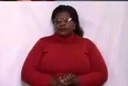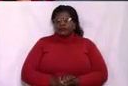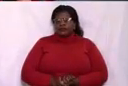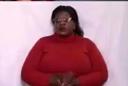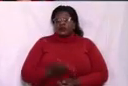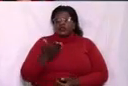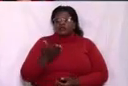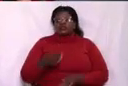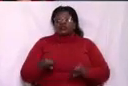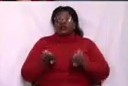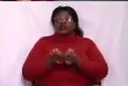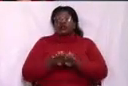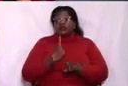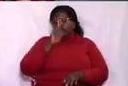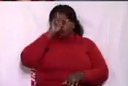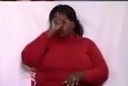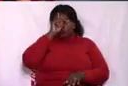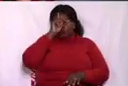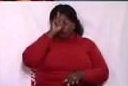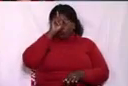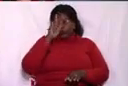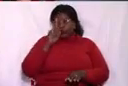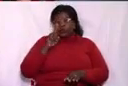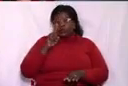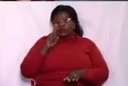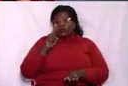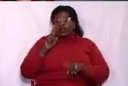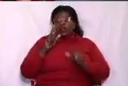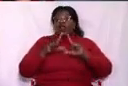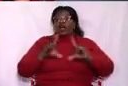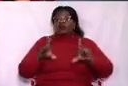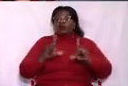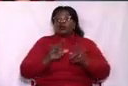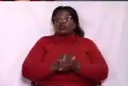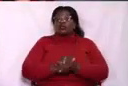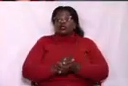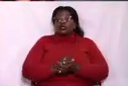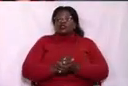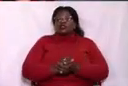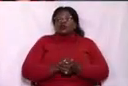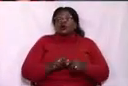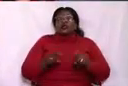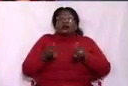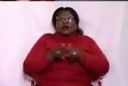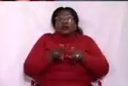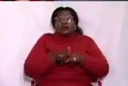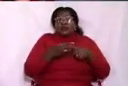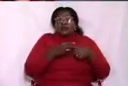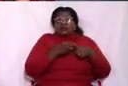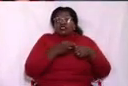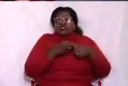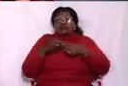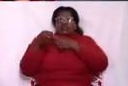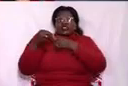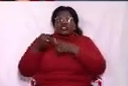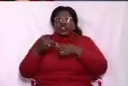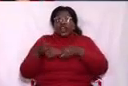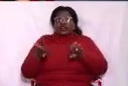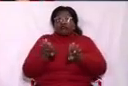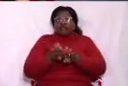Do you want to give us that magic? I don't know how to exclusive creativity. Nice,